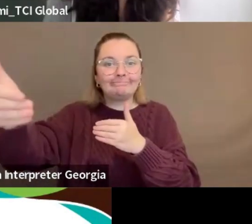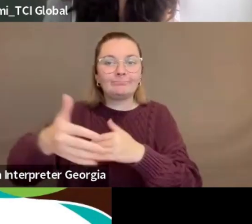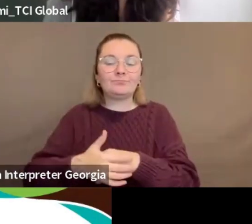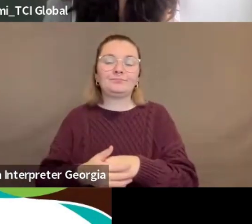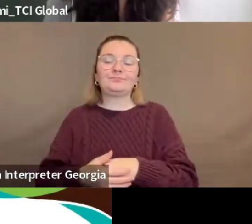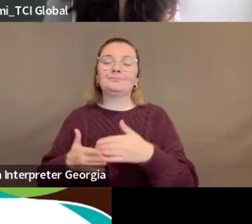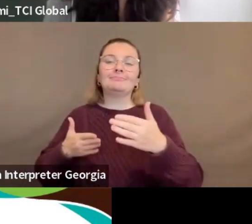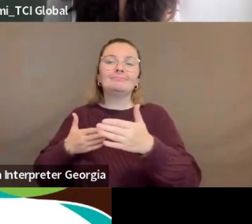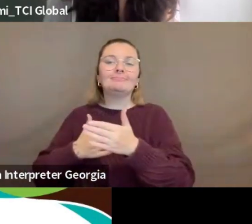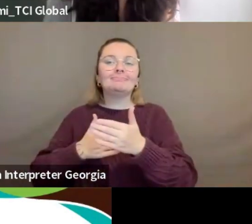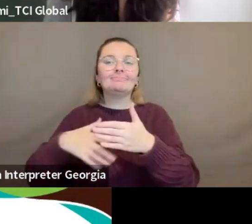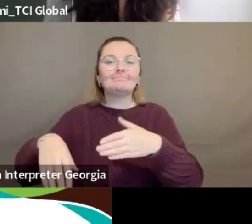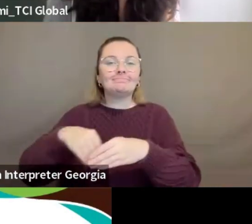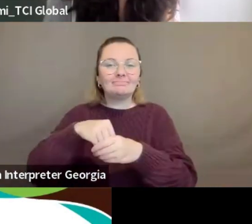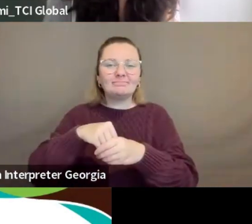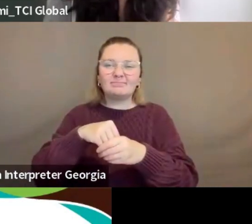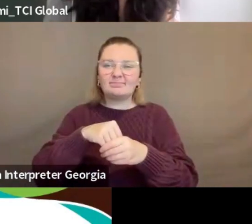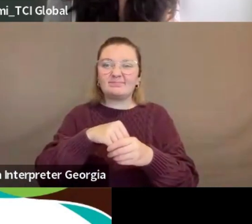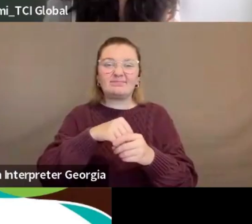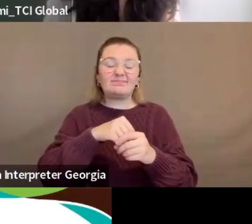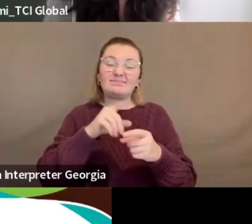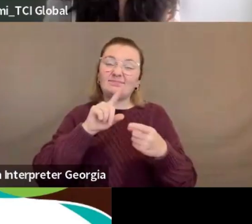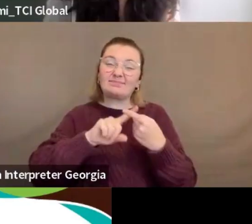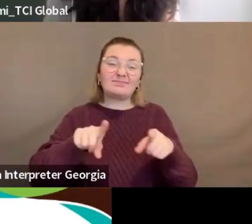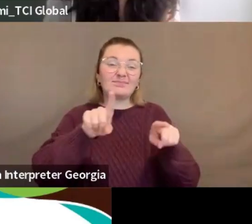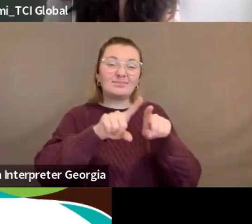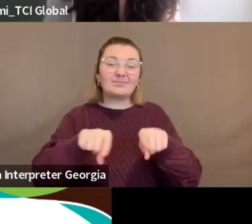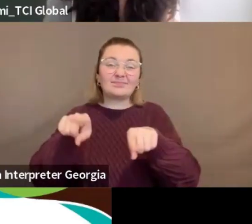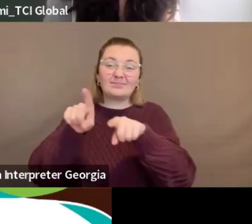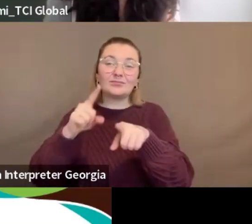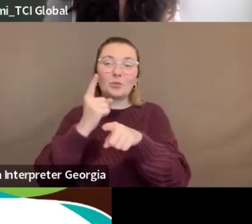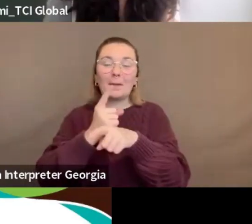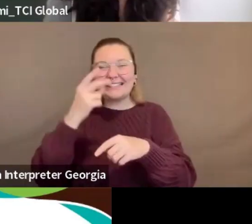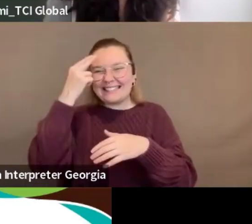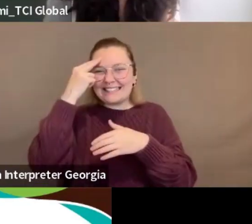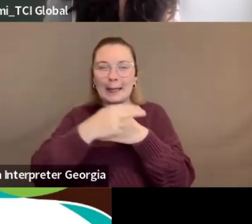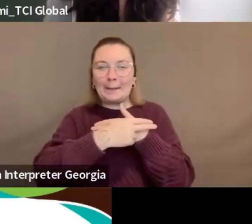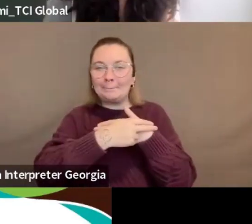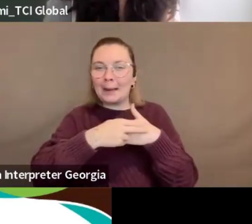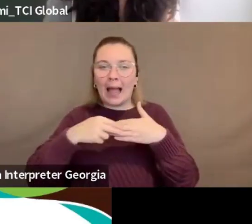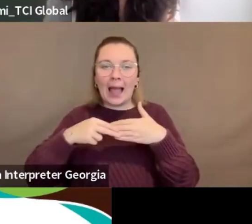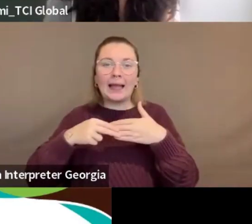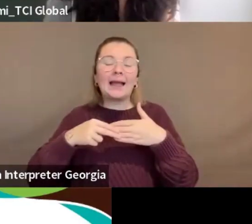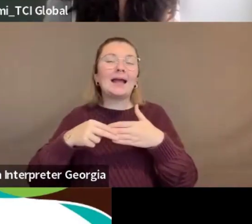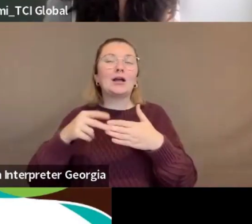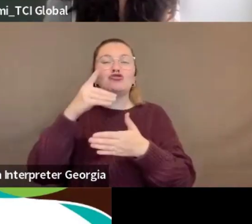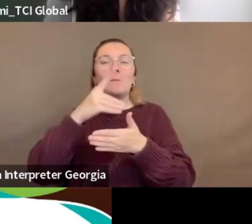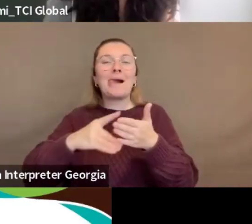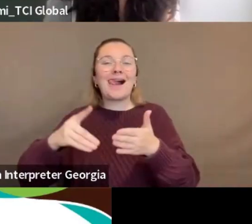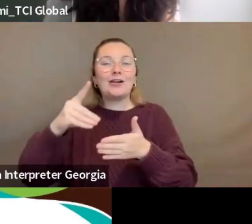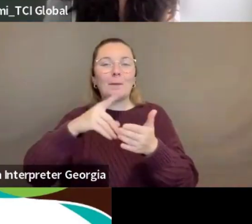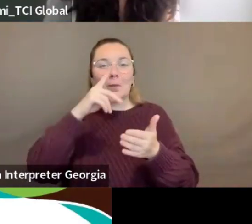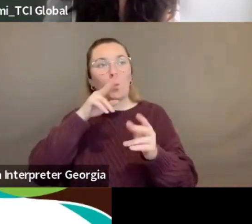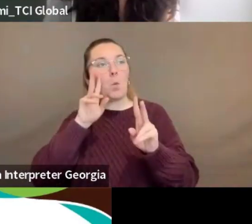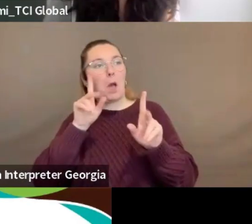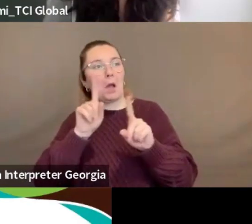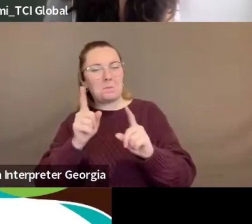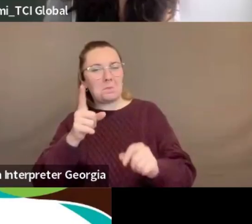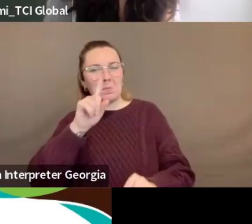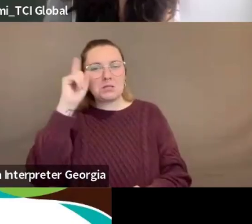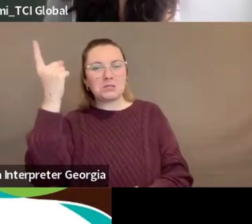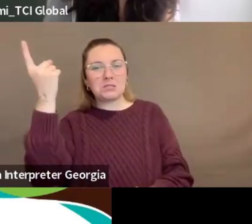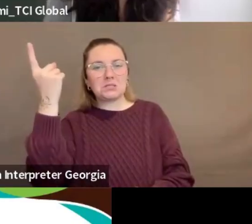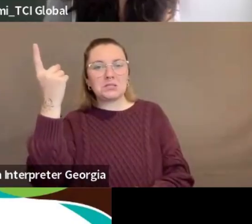are very consistent across contexts. We're talking about the stigma and discrimination, where people are viewed as incapable,